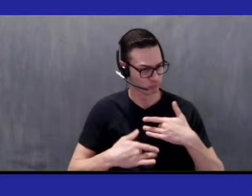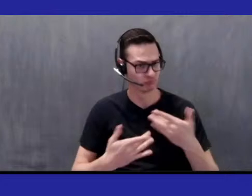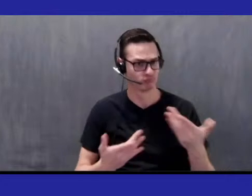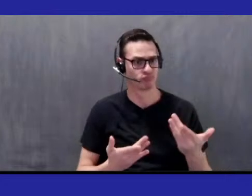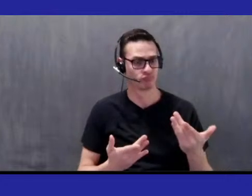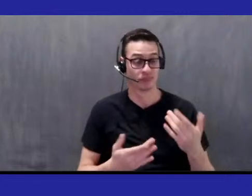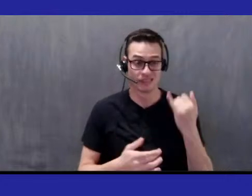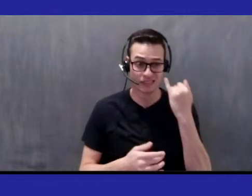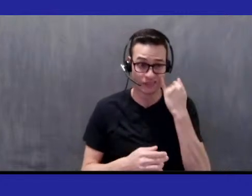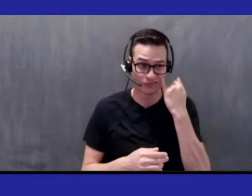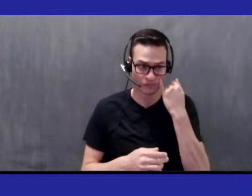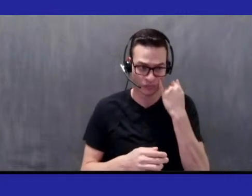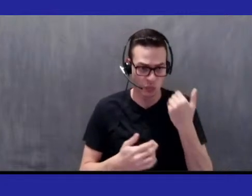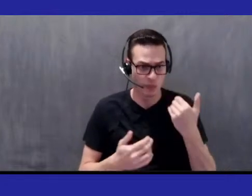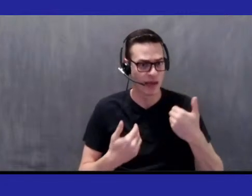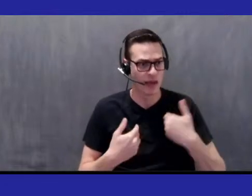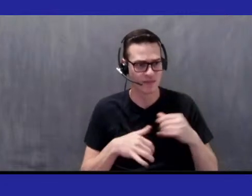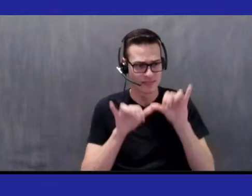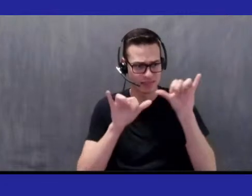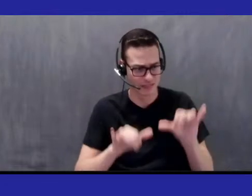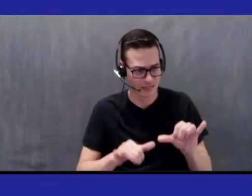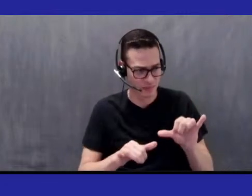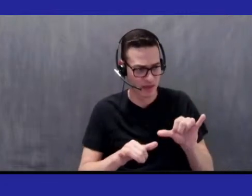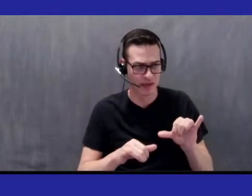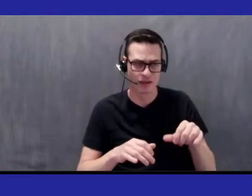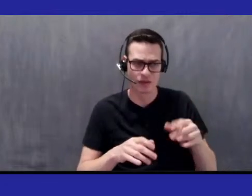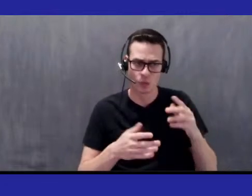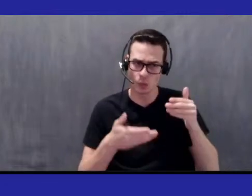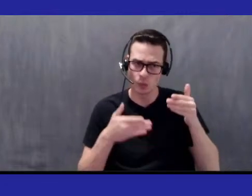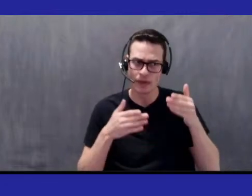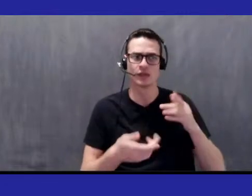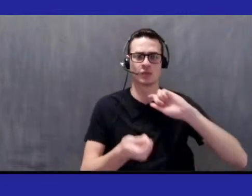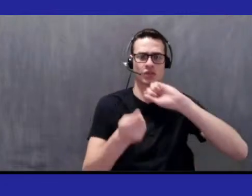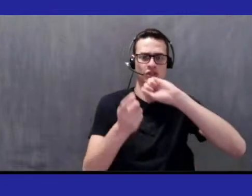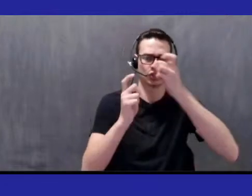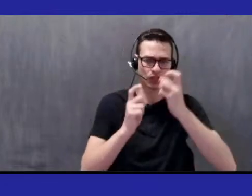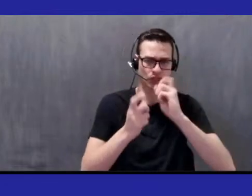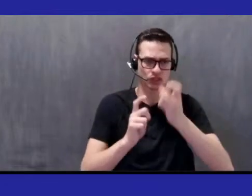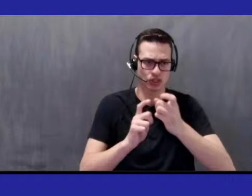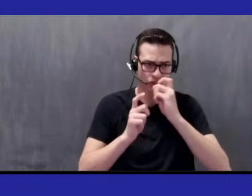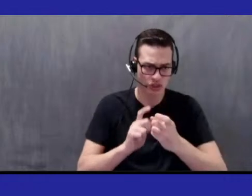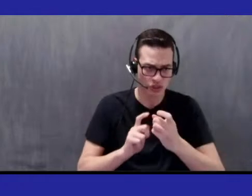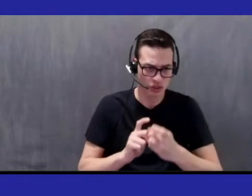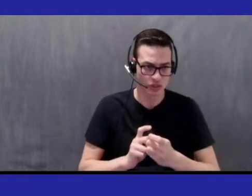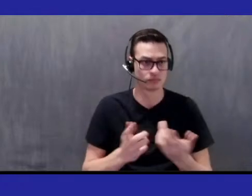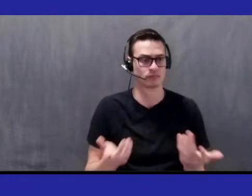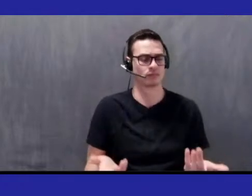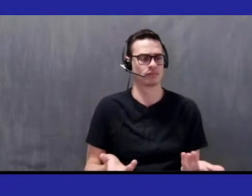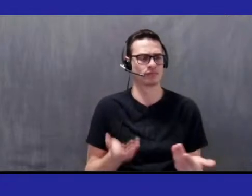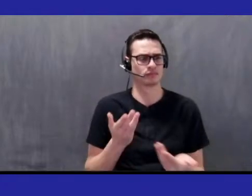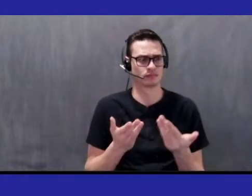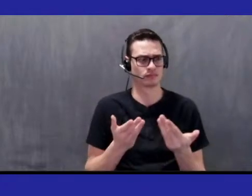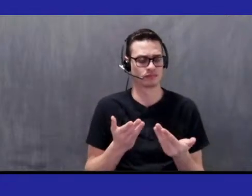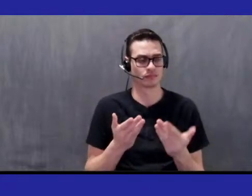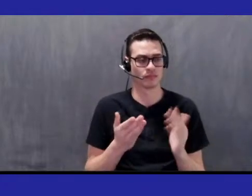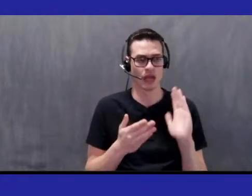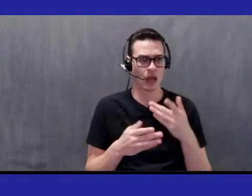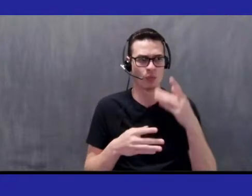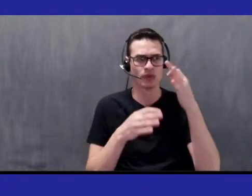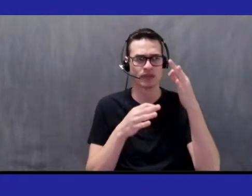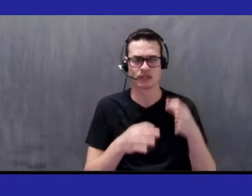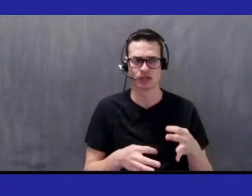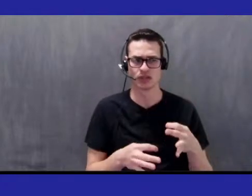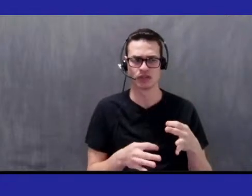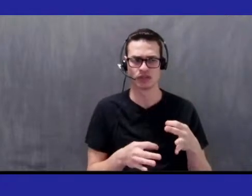we're systematically adjusting to a healthier value for Black patients, that we might be guiding decisions in ways